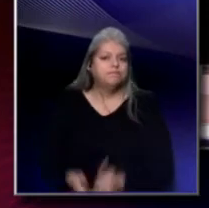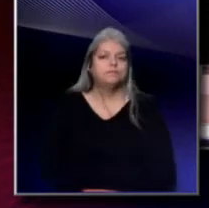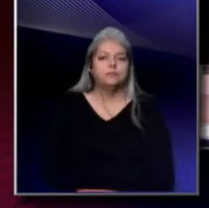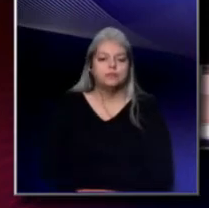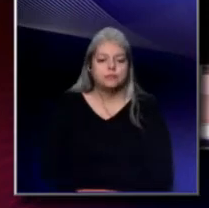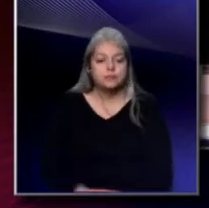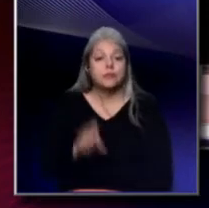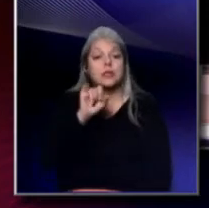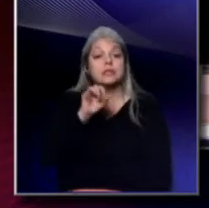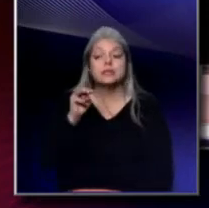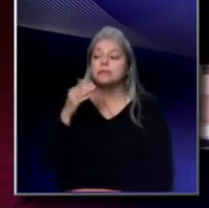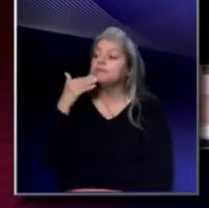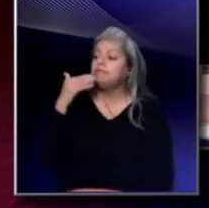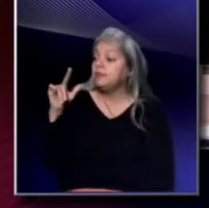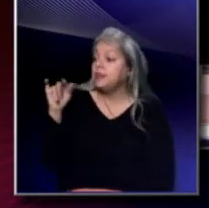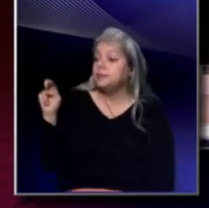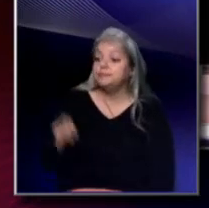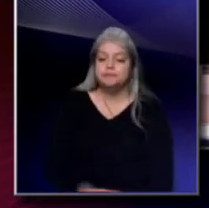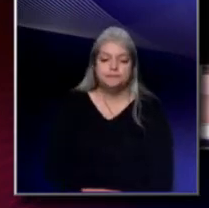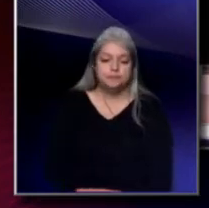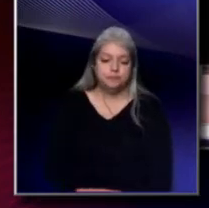Thank you.